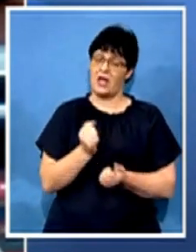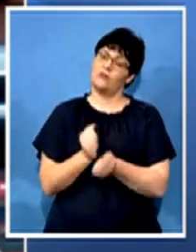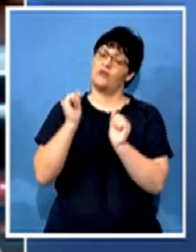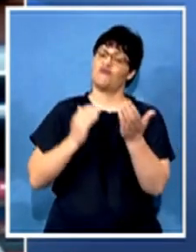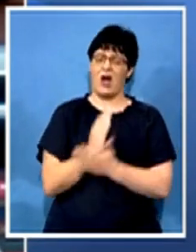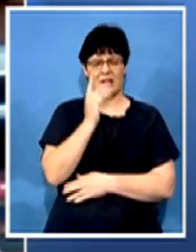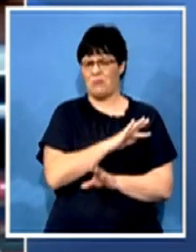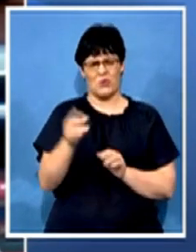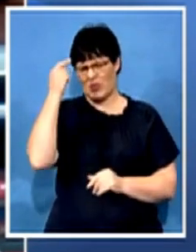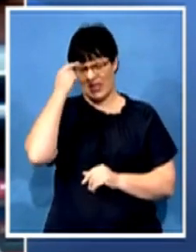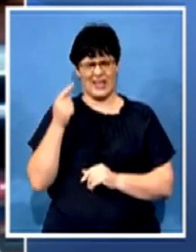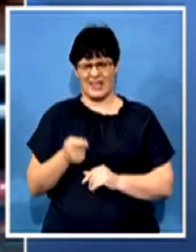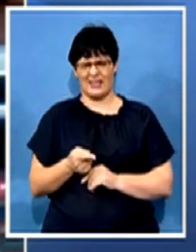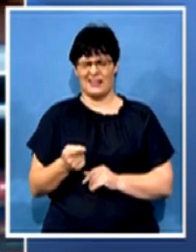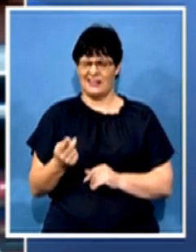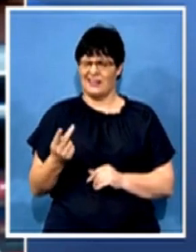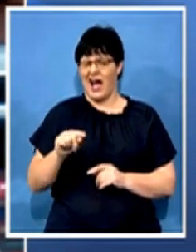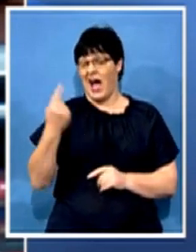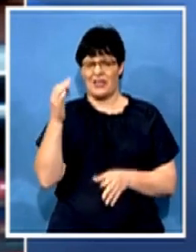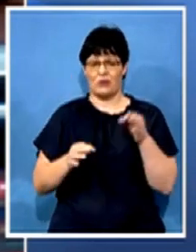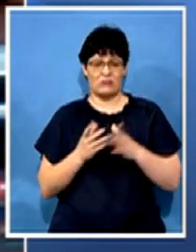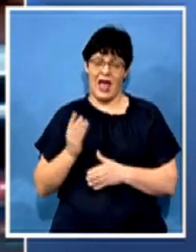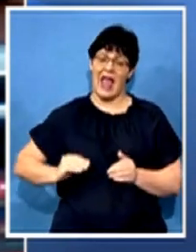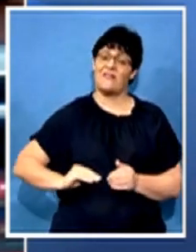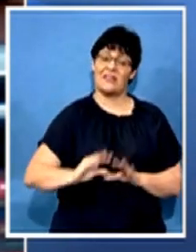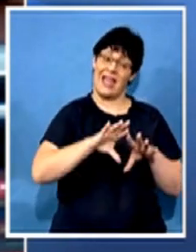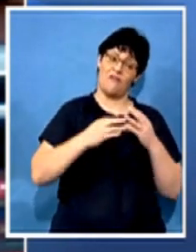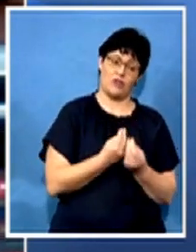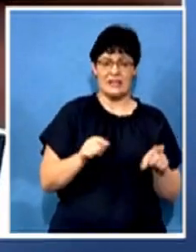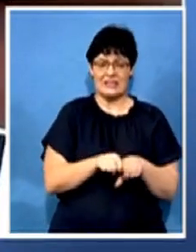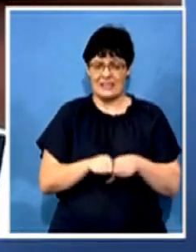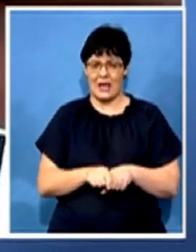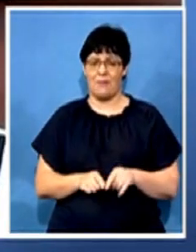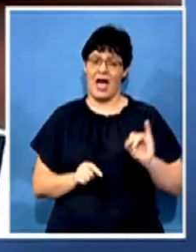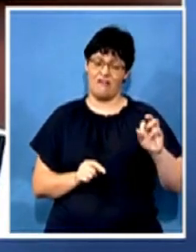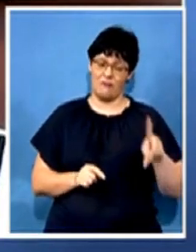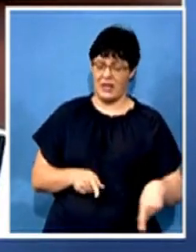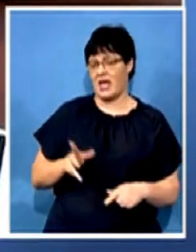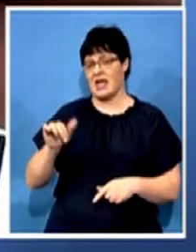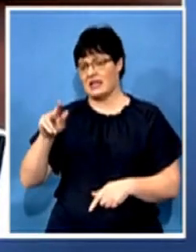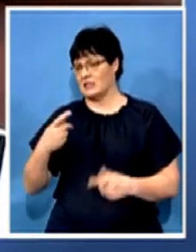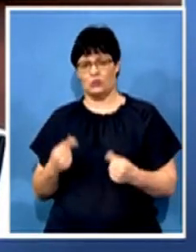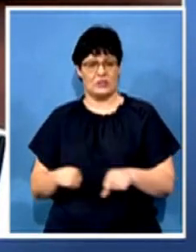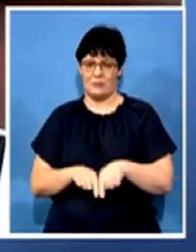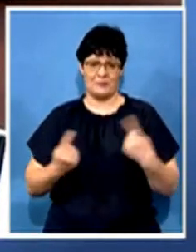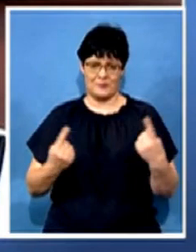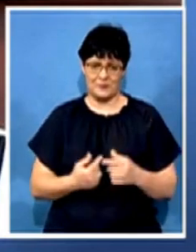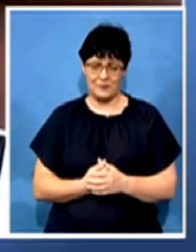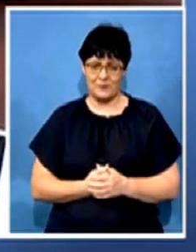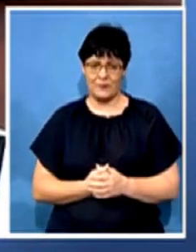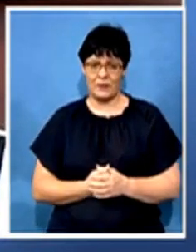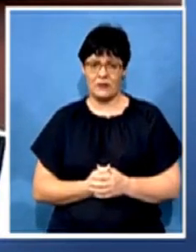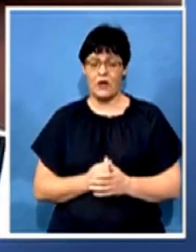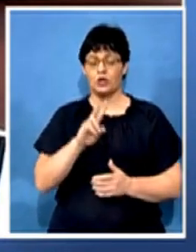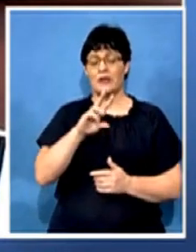they've invested everything just like the ANC and the IFP have done. Talking about the 2021 elections, just give